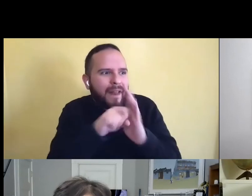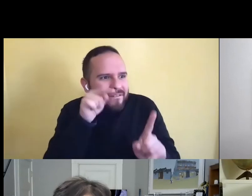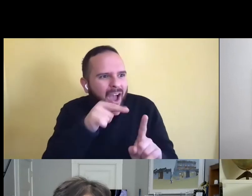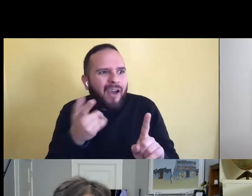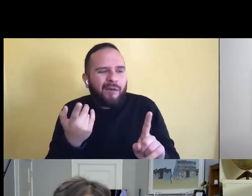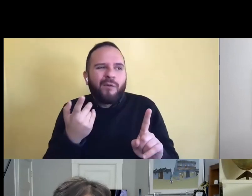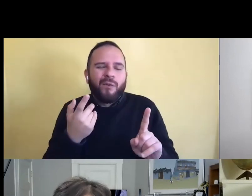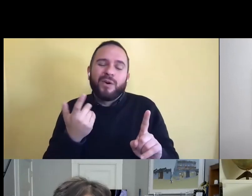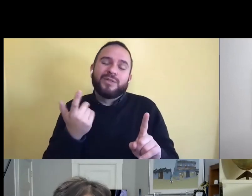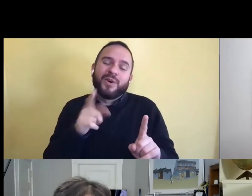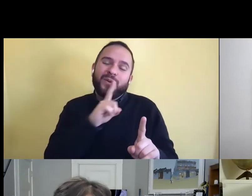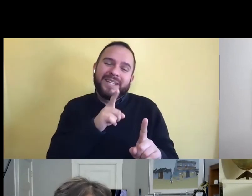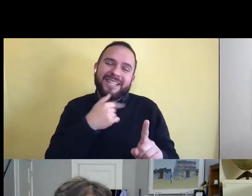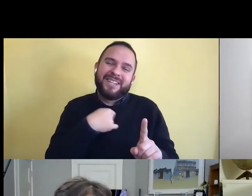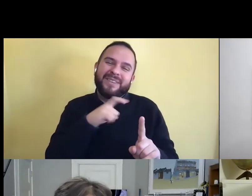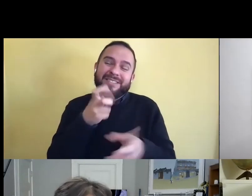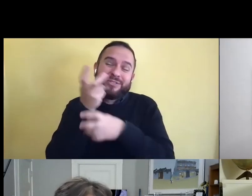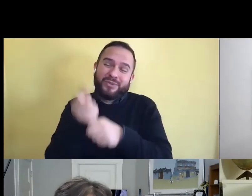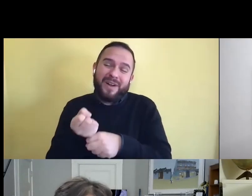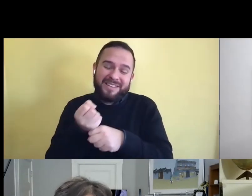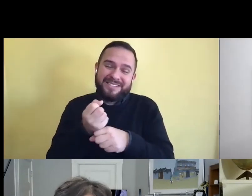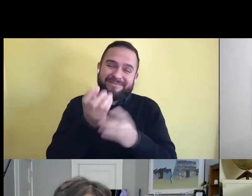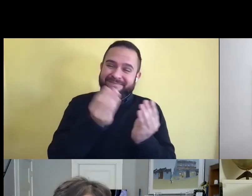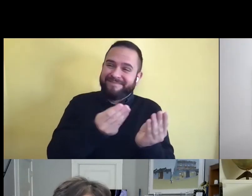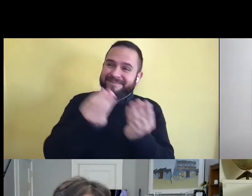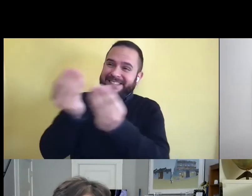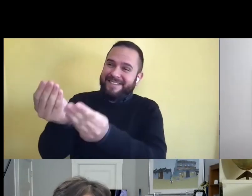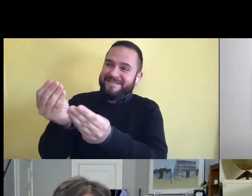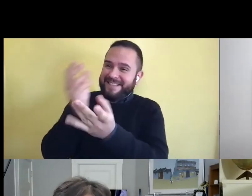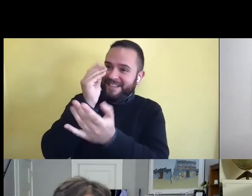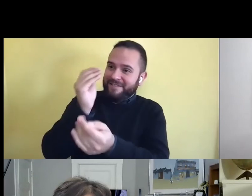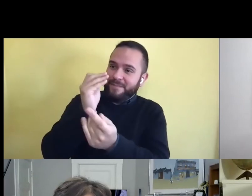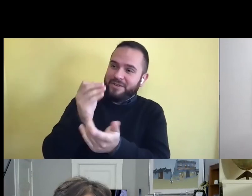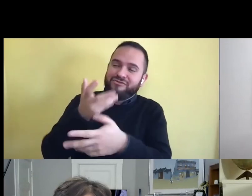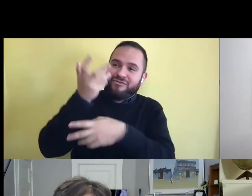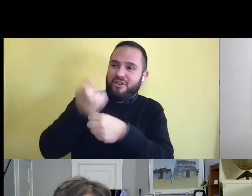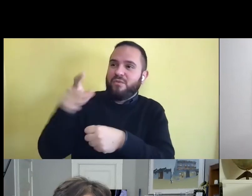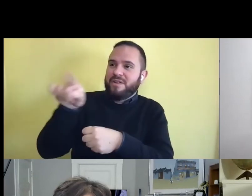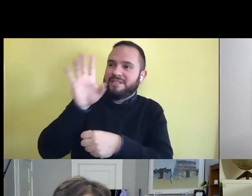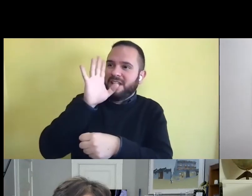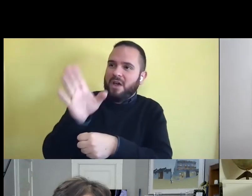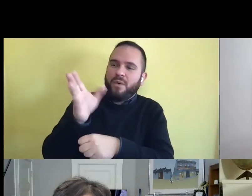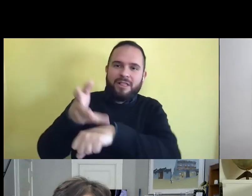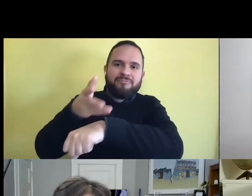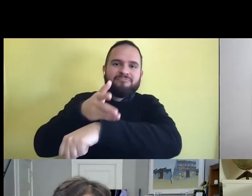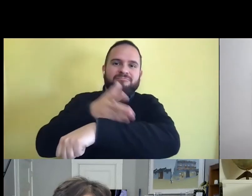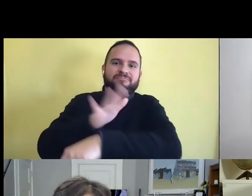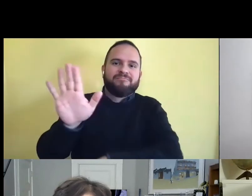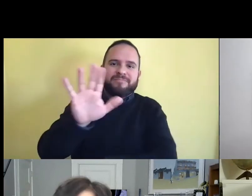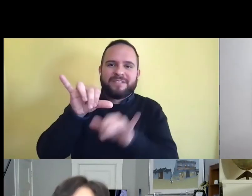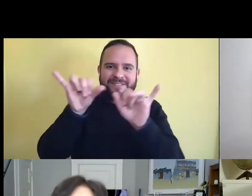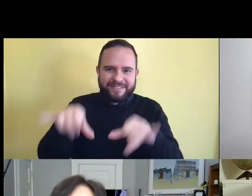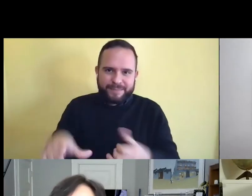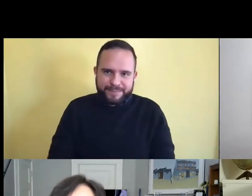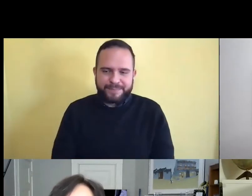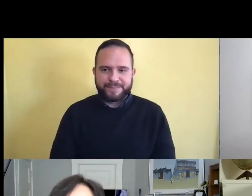that and learn from it? So it's a real question of sort of what do you give and what do you take back. Well said,